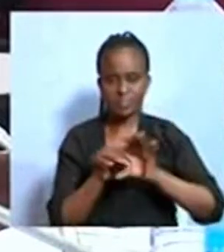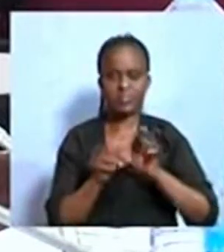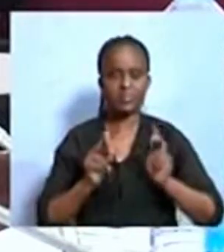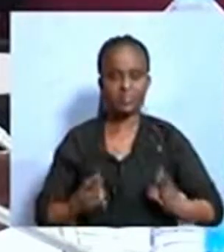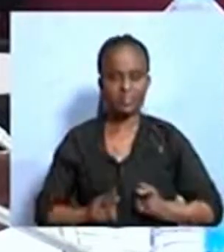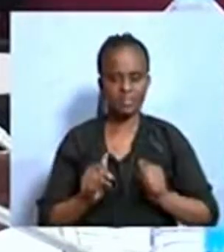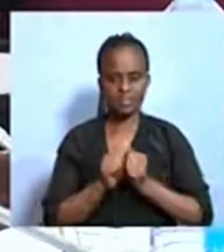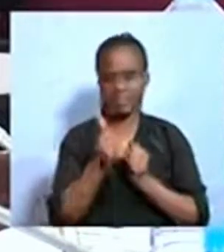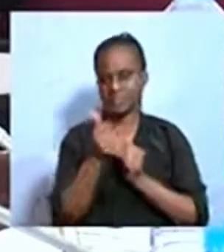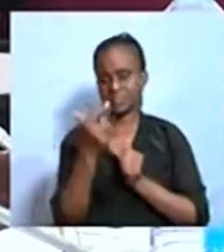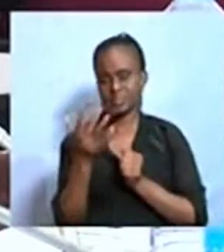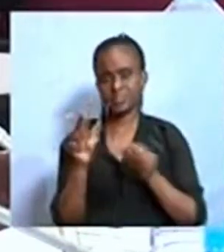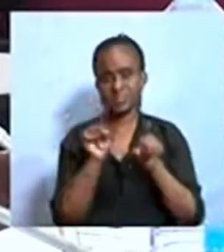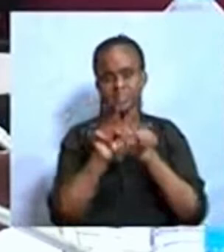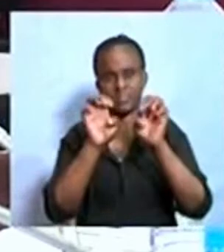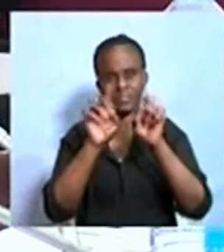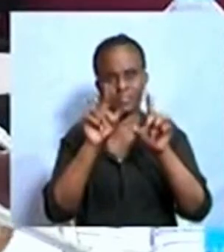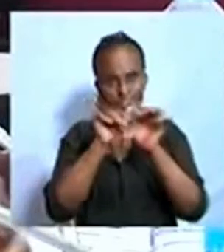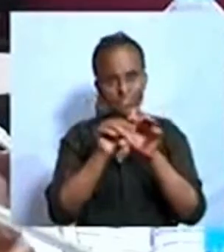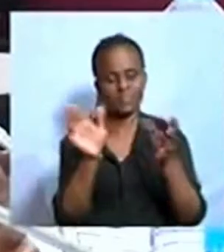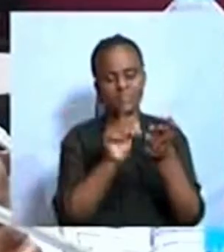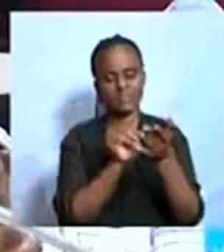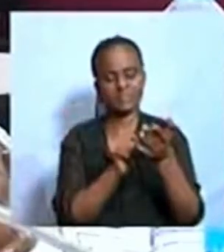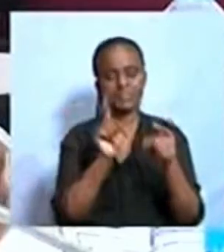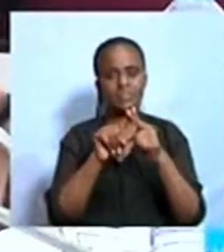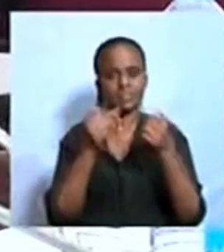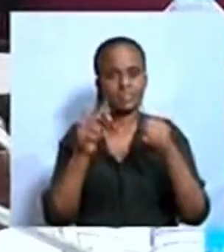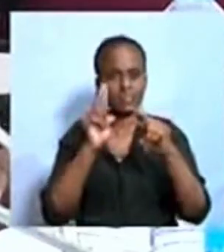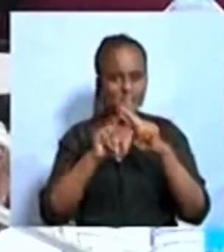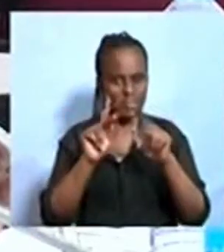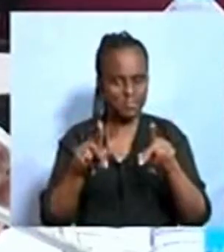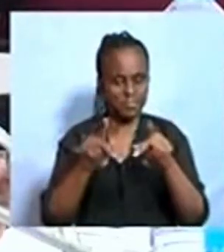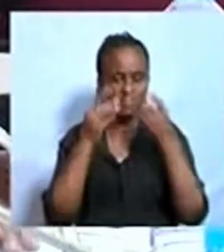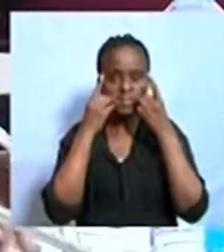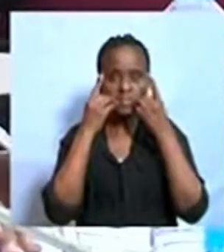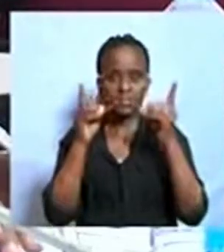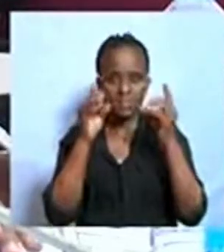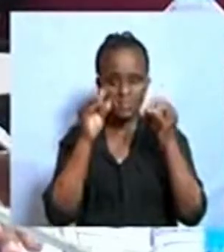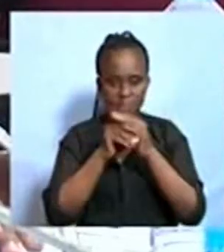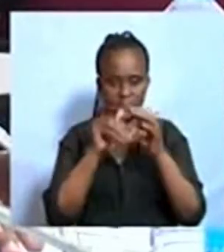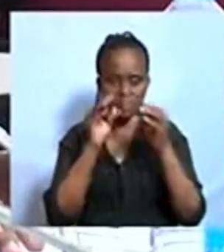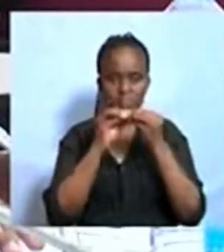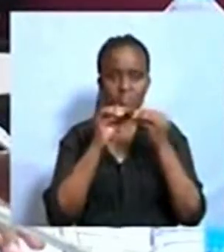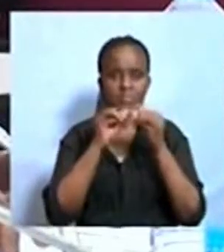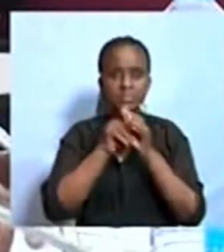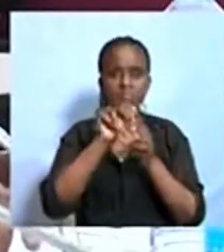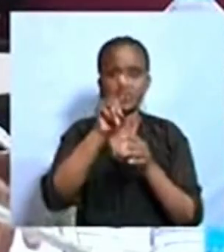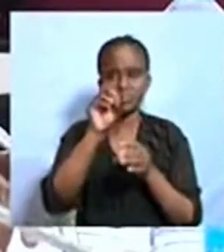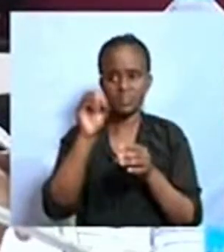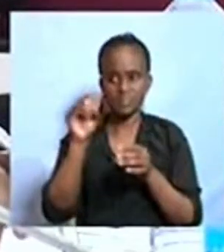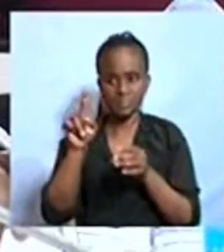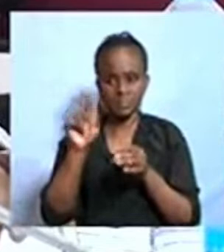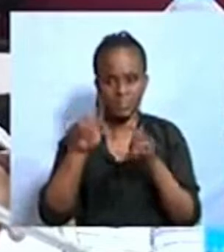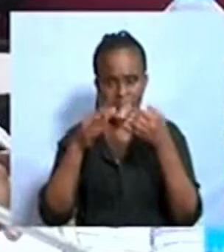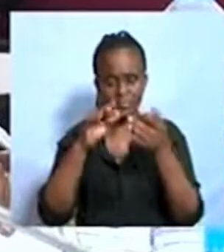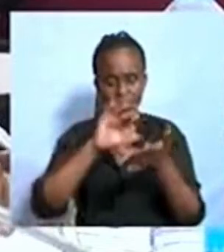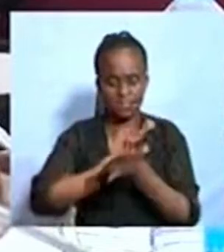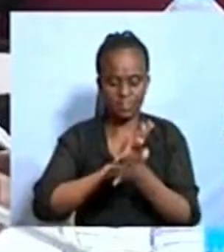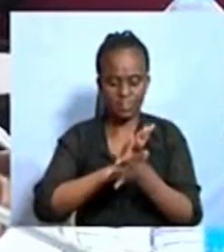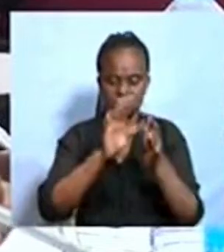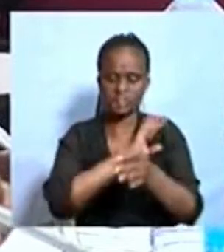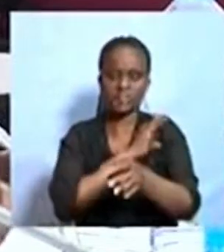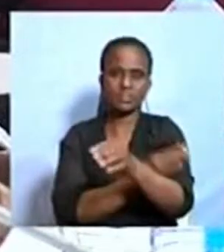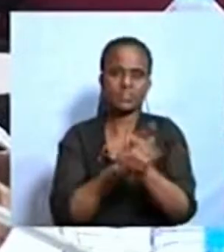and everything else? Education is part of those. But Chair, this particular declaration in 2001 gave a complete mandate